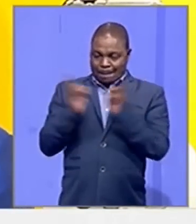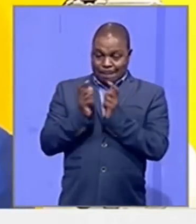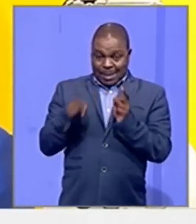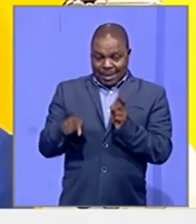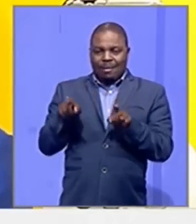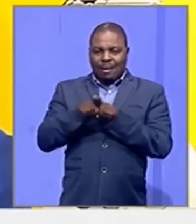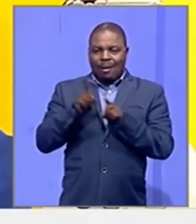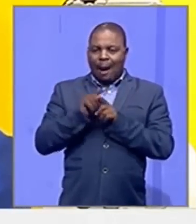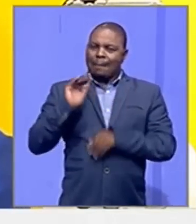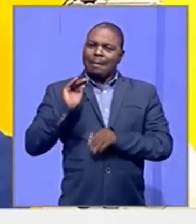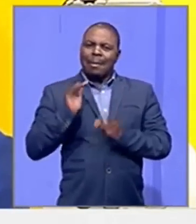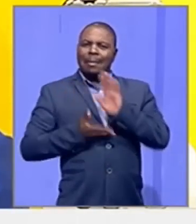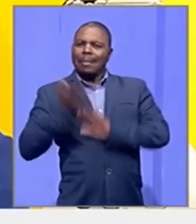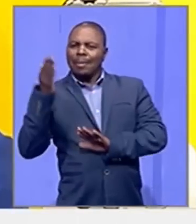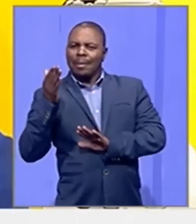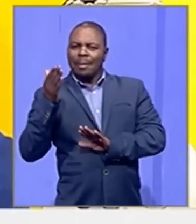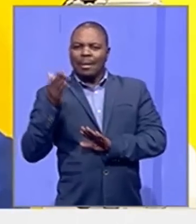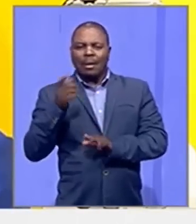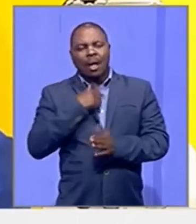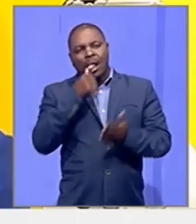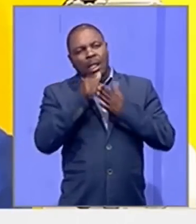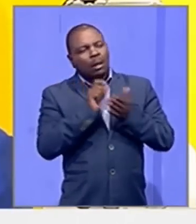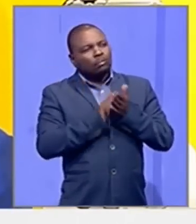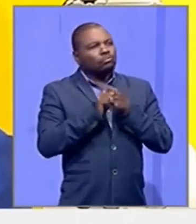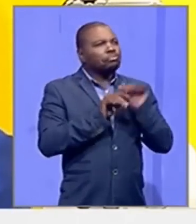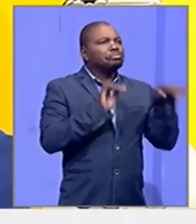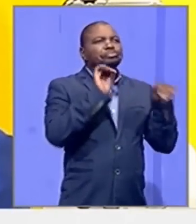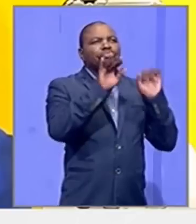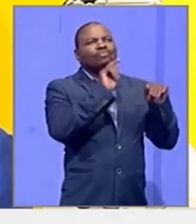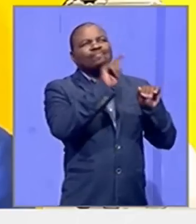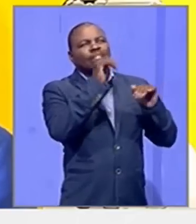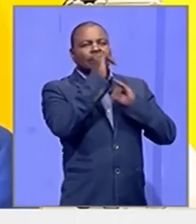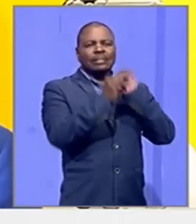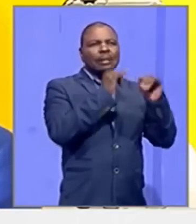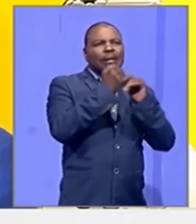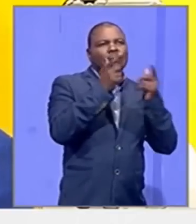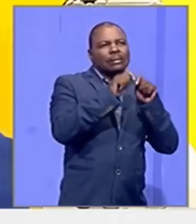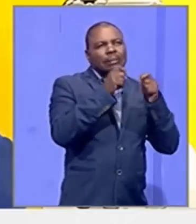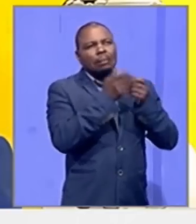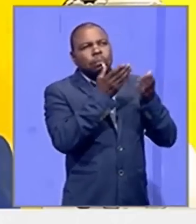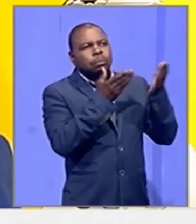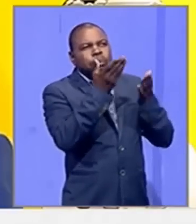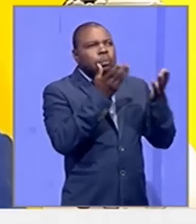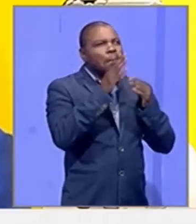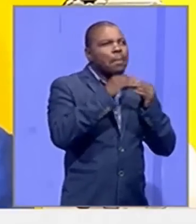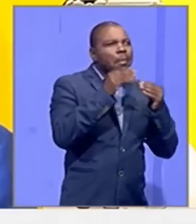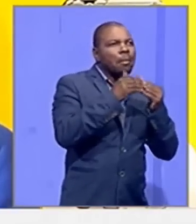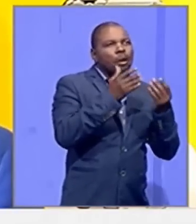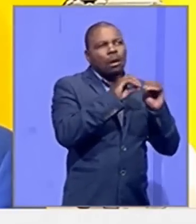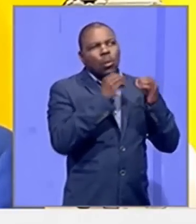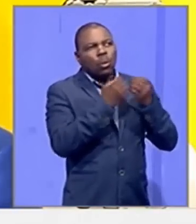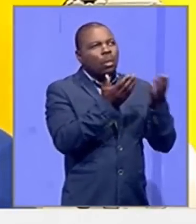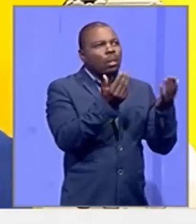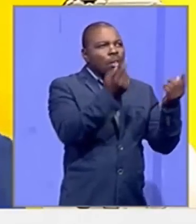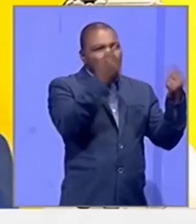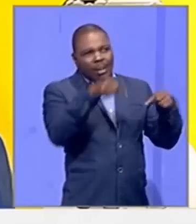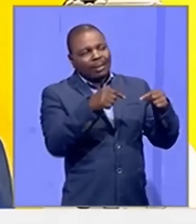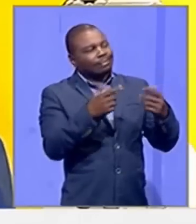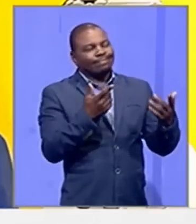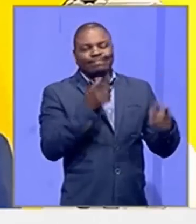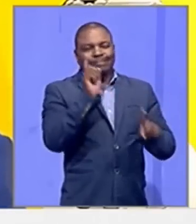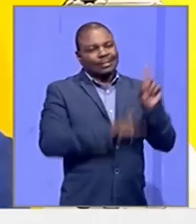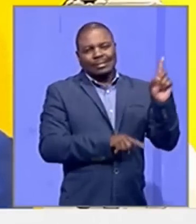not, having written several letters to other international member associations, we wanted a team that would come to